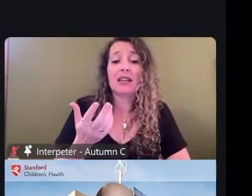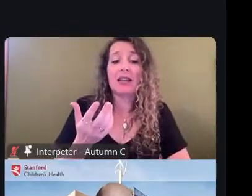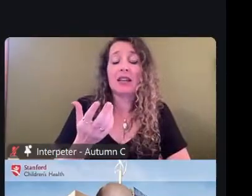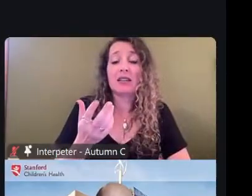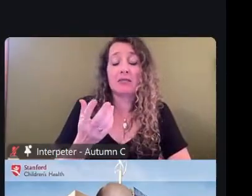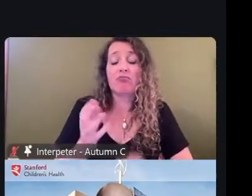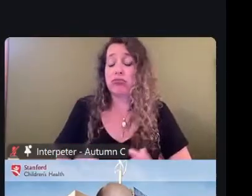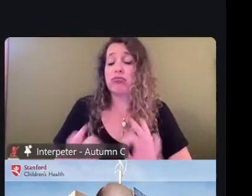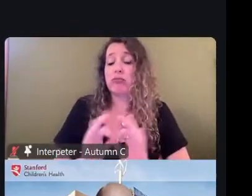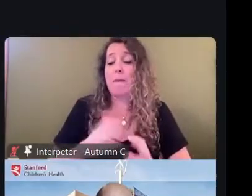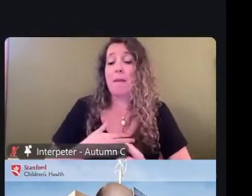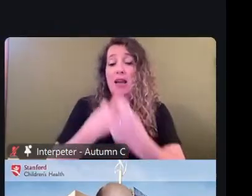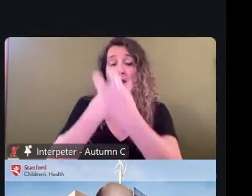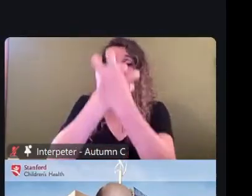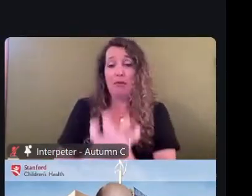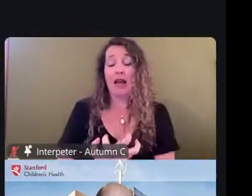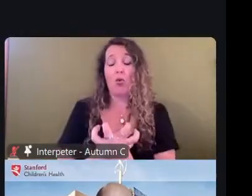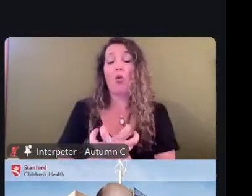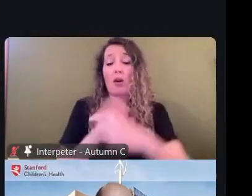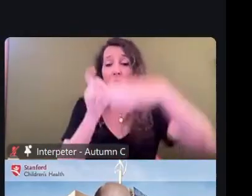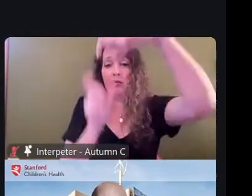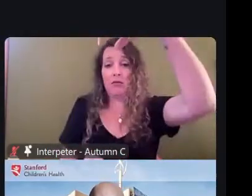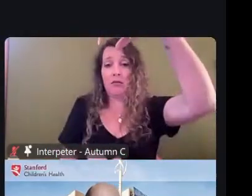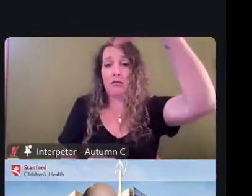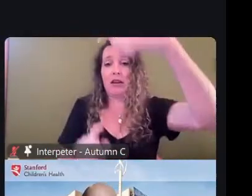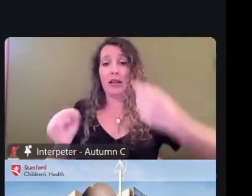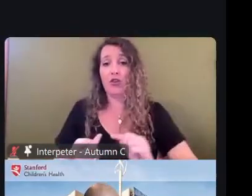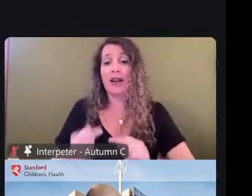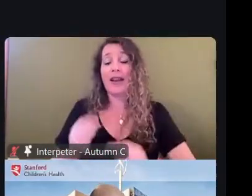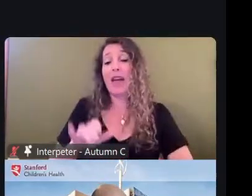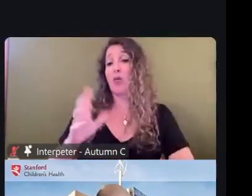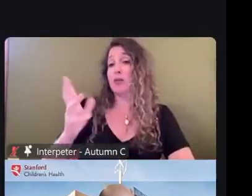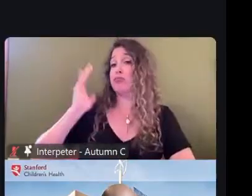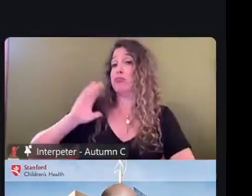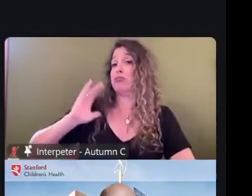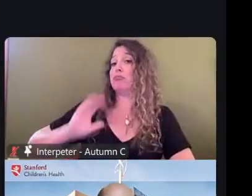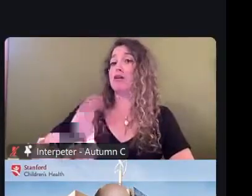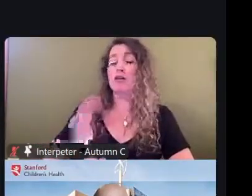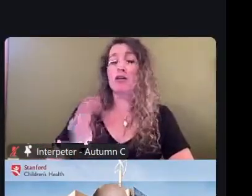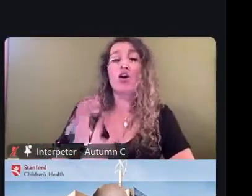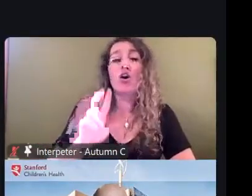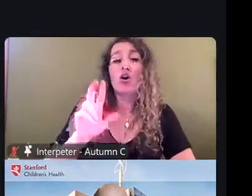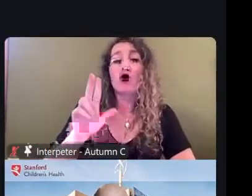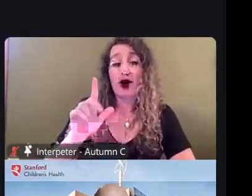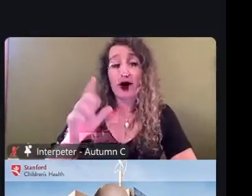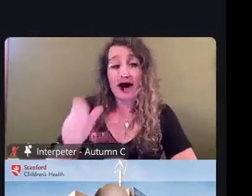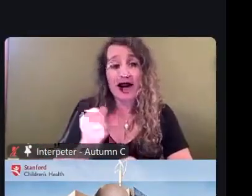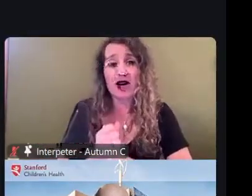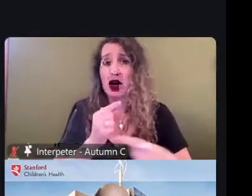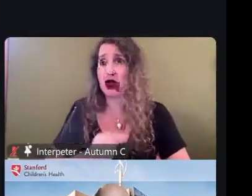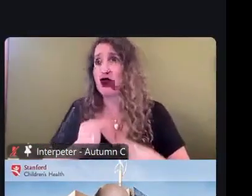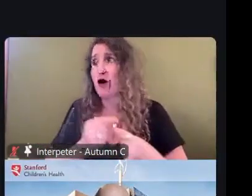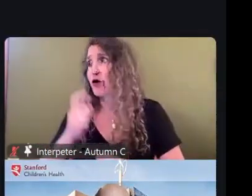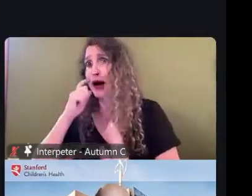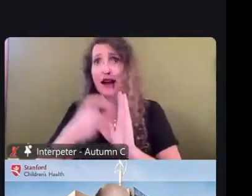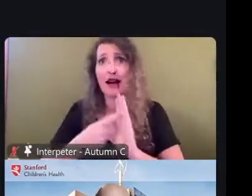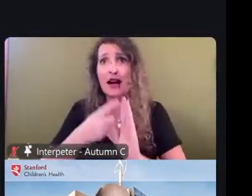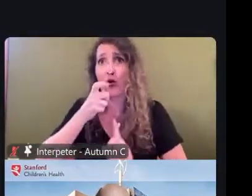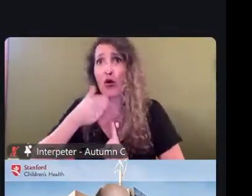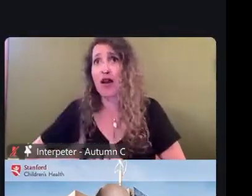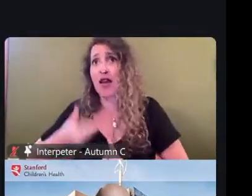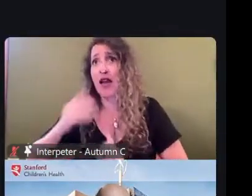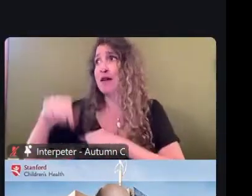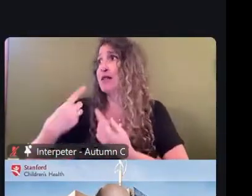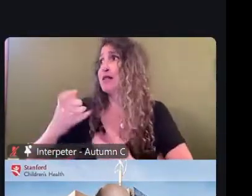injury was now 23 years ago, and I've really struggled with my identity since then. And